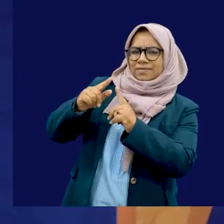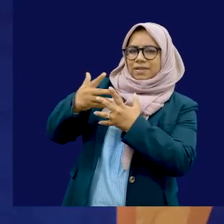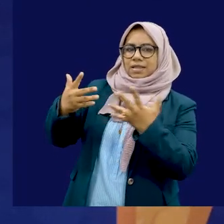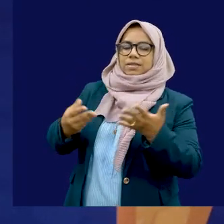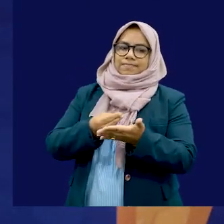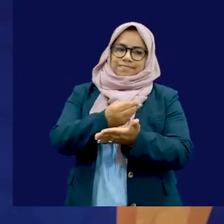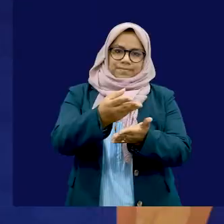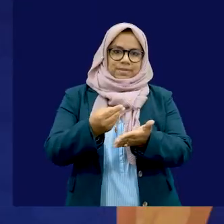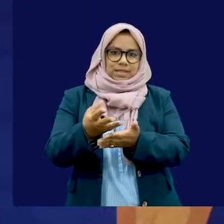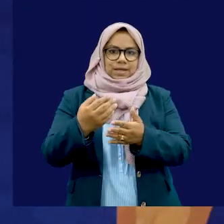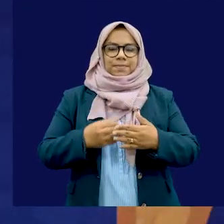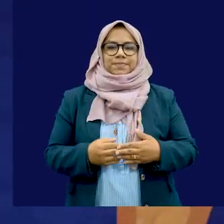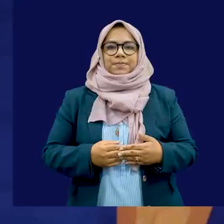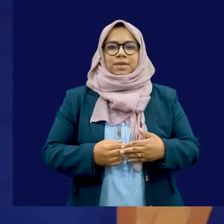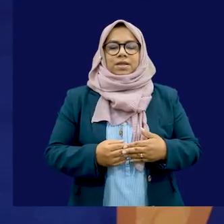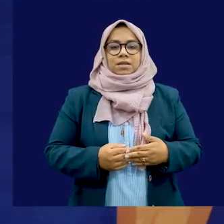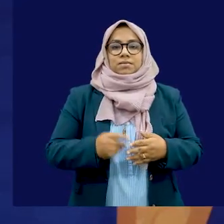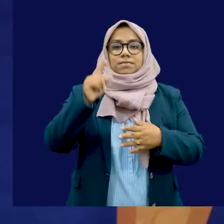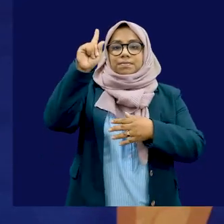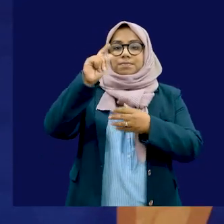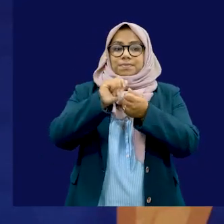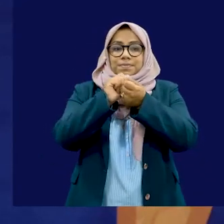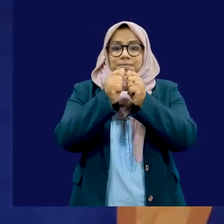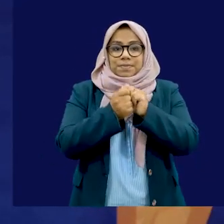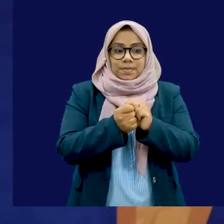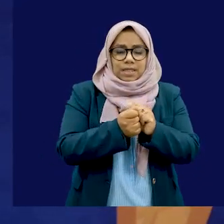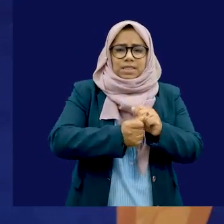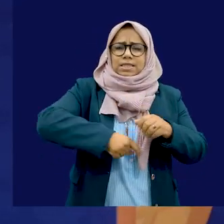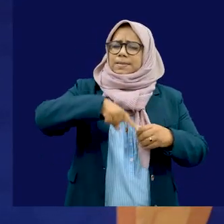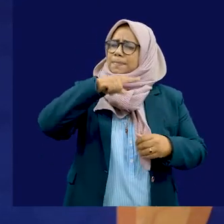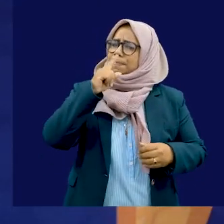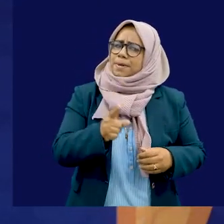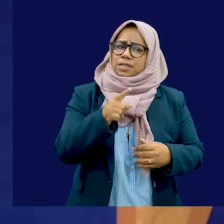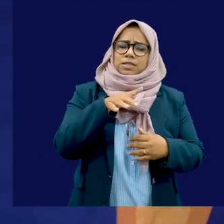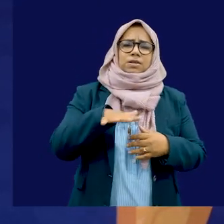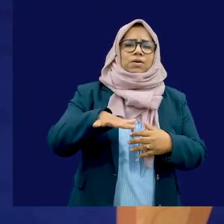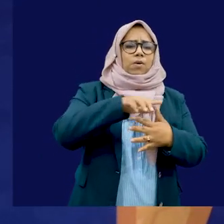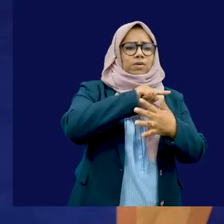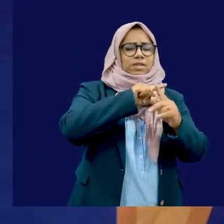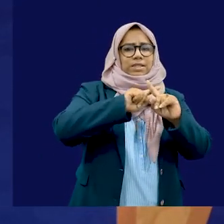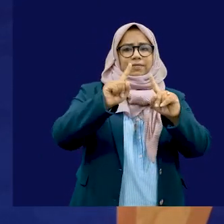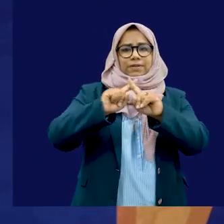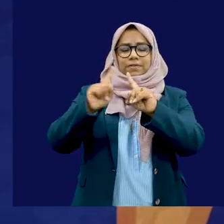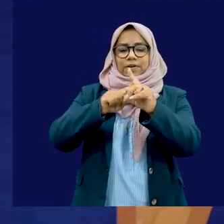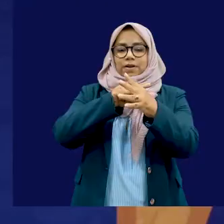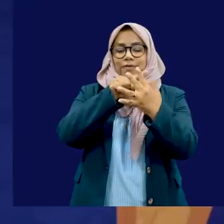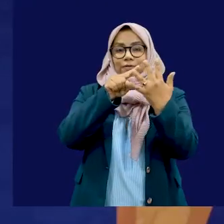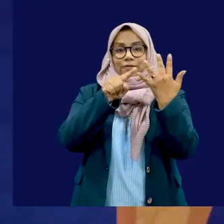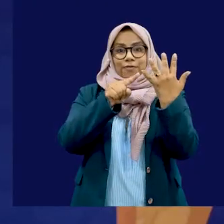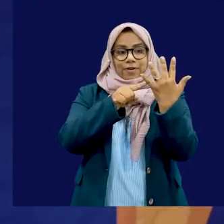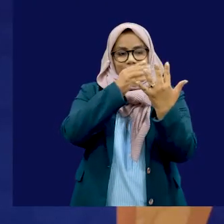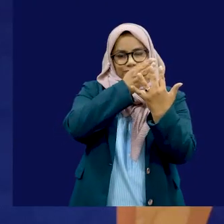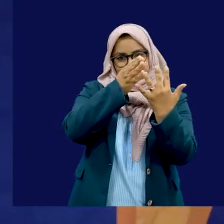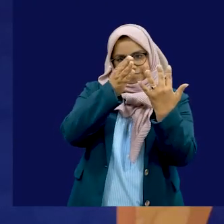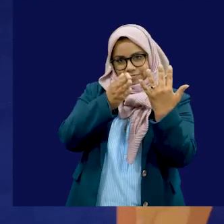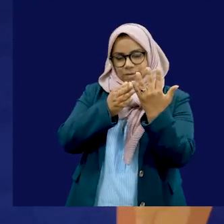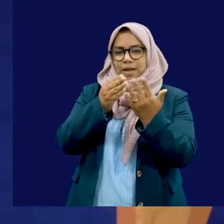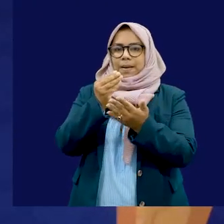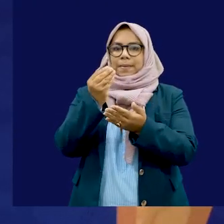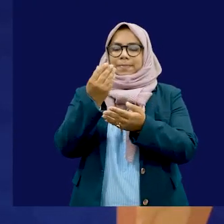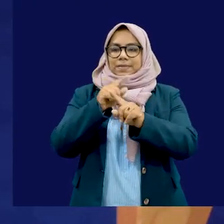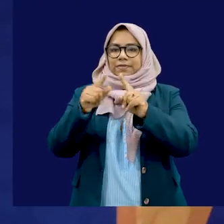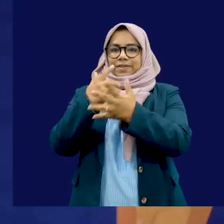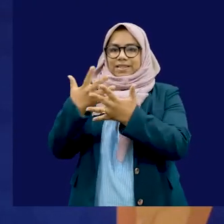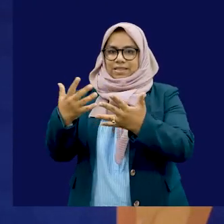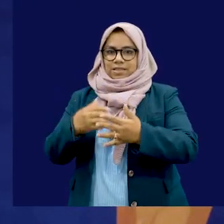Primarily, Allah has made zakatul maal or zakat on wealth obligatory on 5 types of wealth.